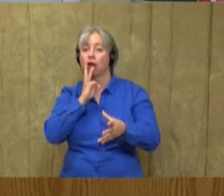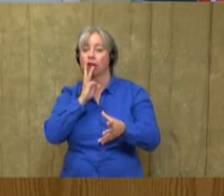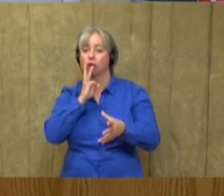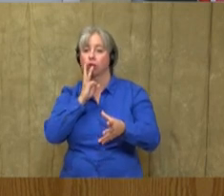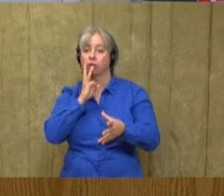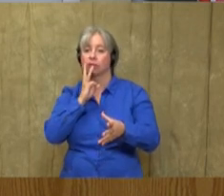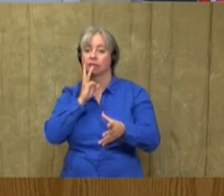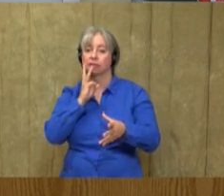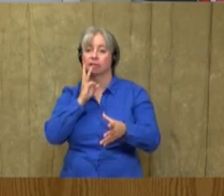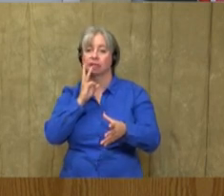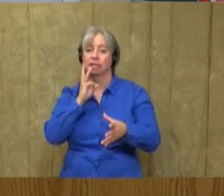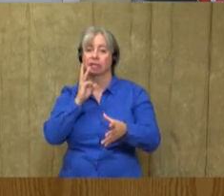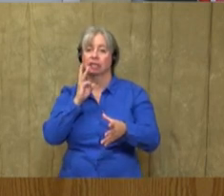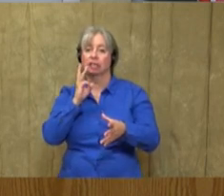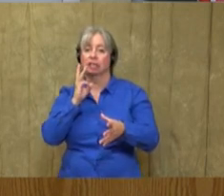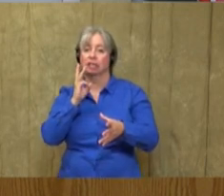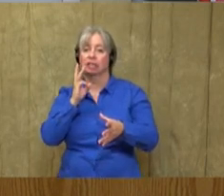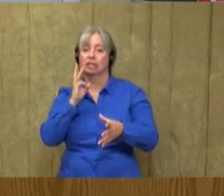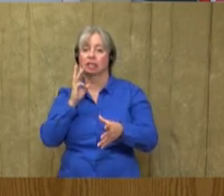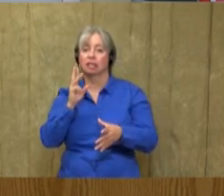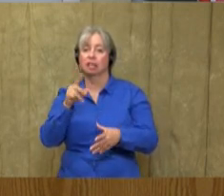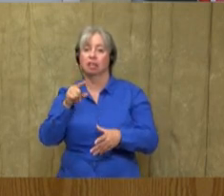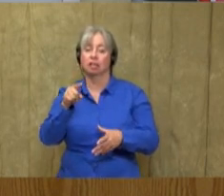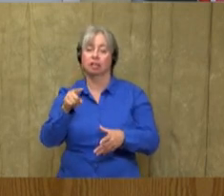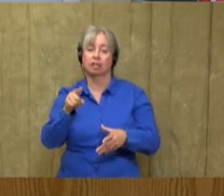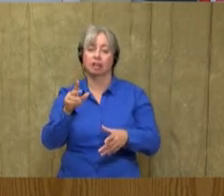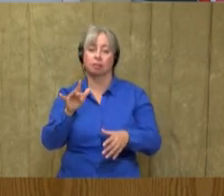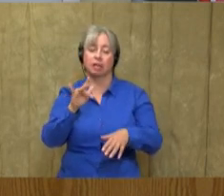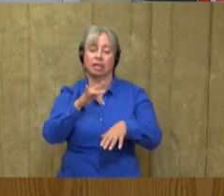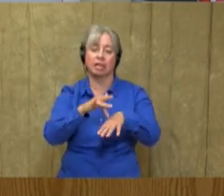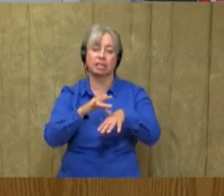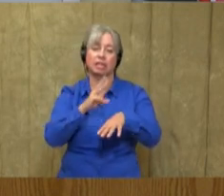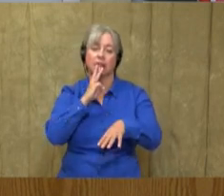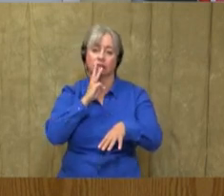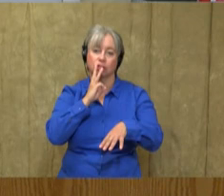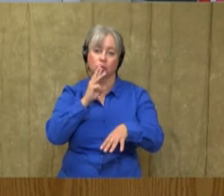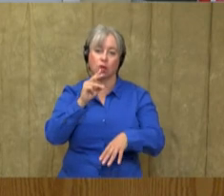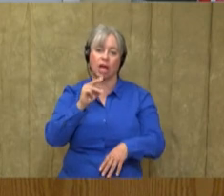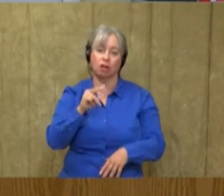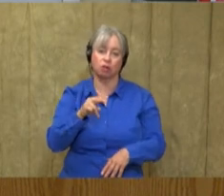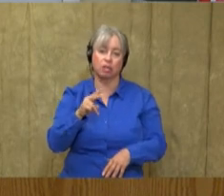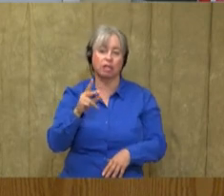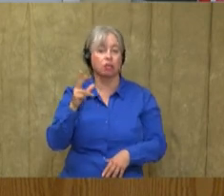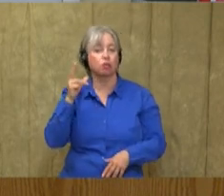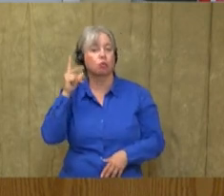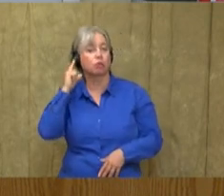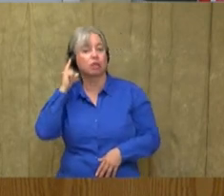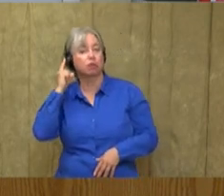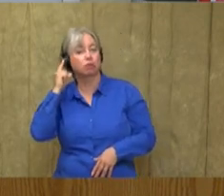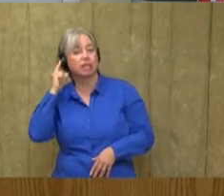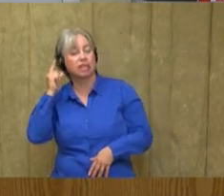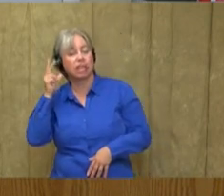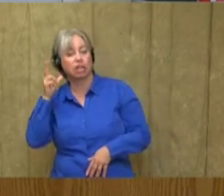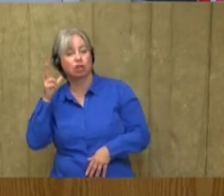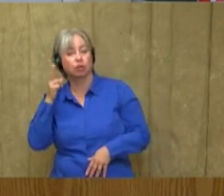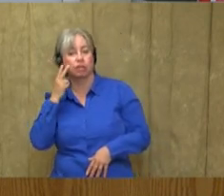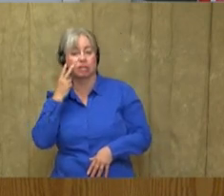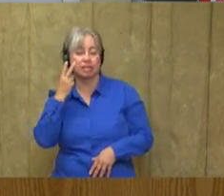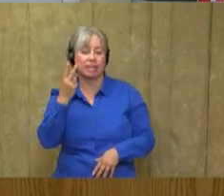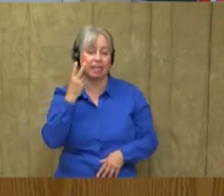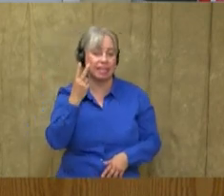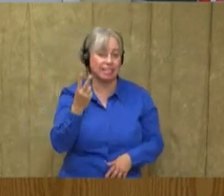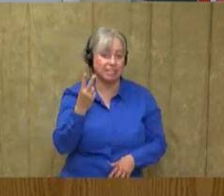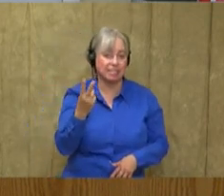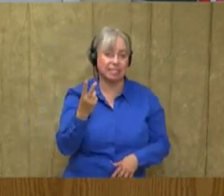I'm going to actually strike the tuning fork, and I'm going to touch the water with it. And you can see not only can we hear it through the air, but we're also going to see